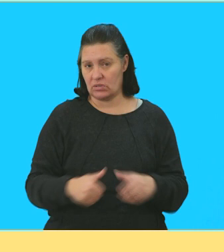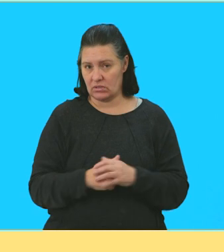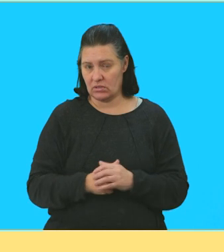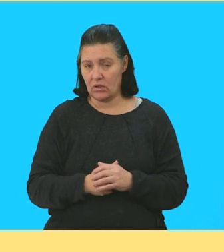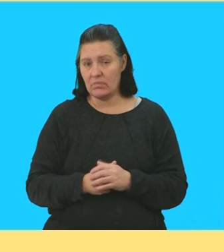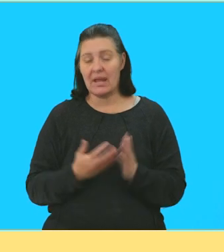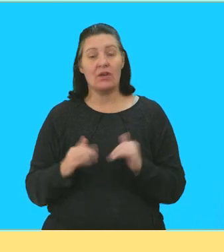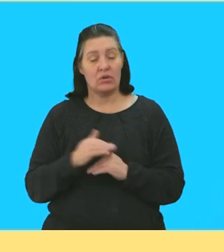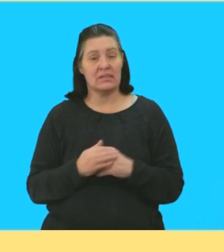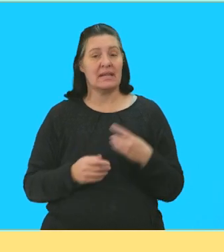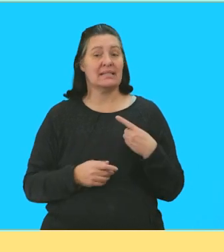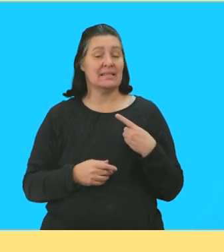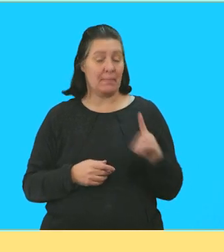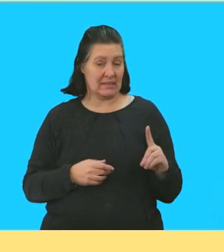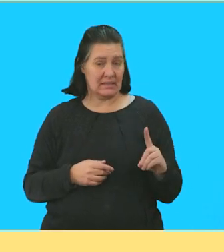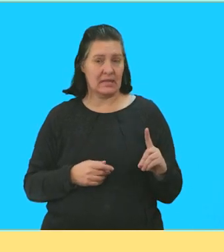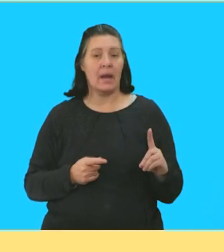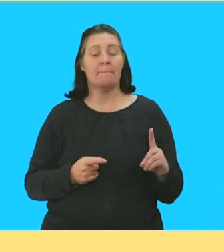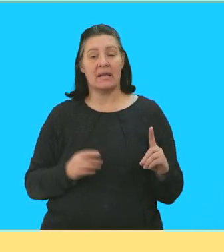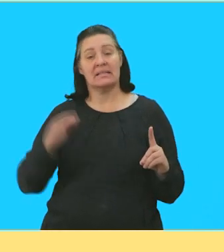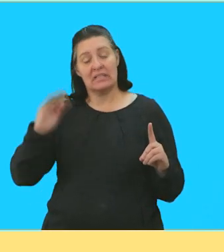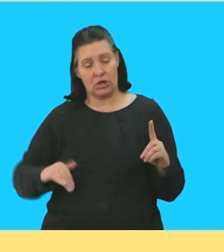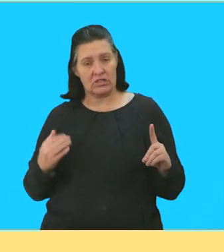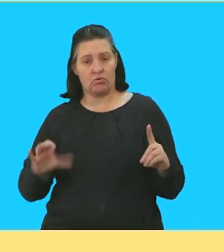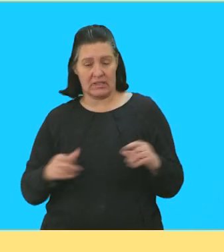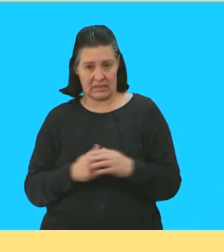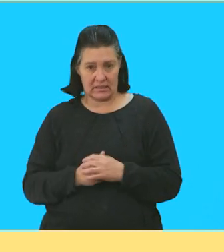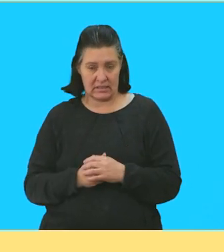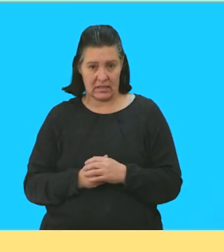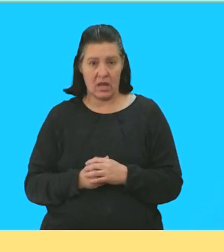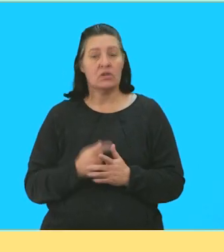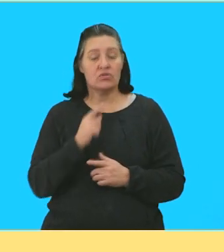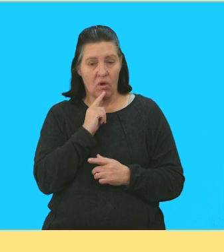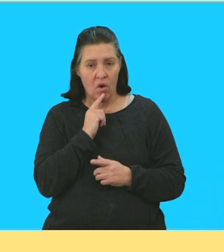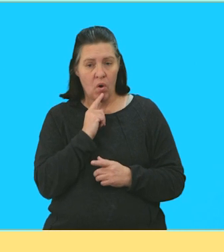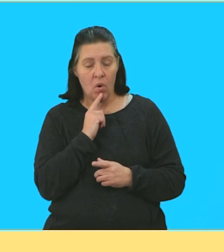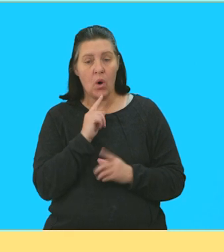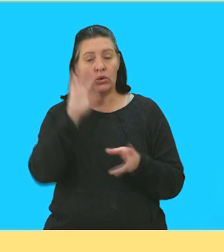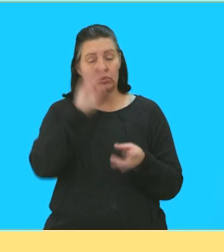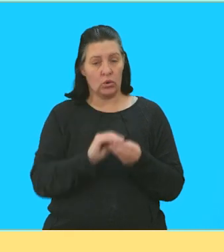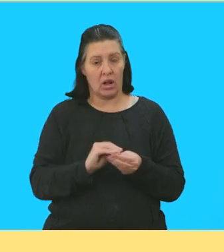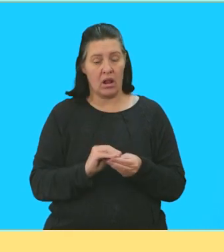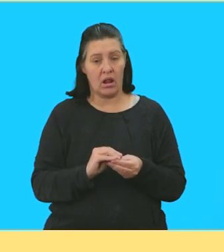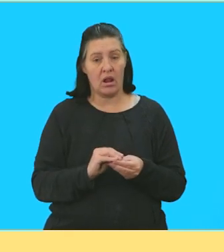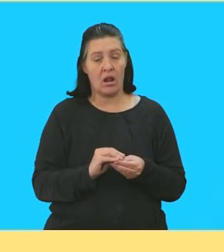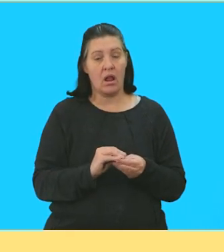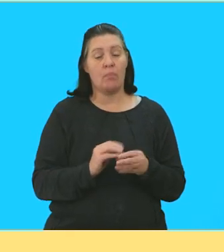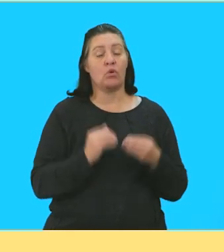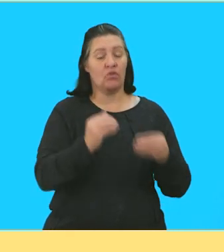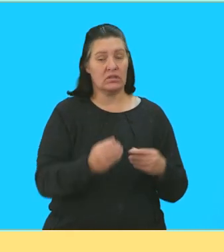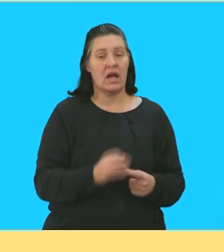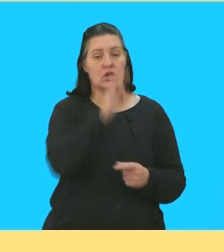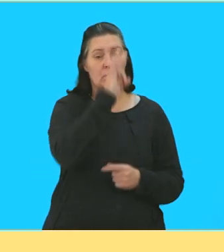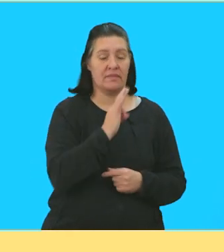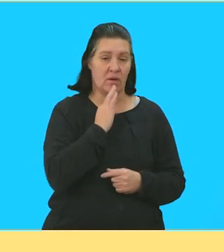will increase on the debit, but it will decrease on the credit. And therefore, you have total brought forward, and the amount is